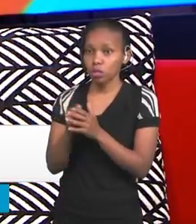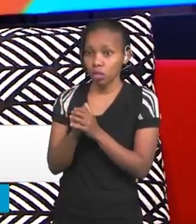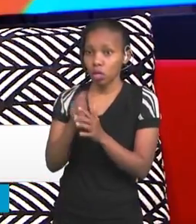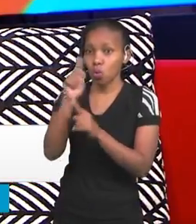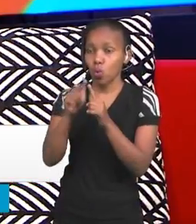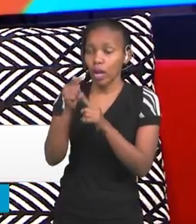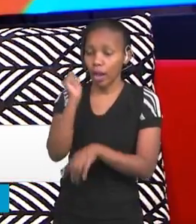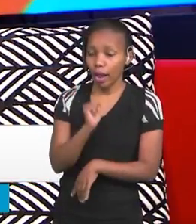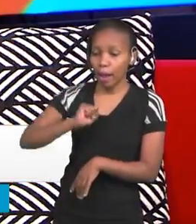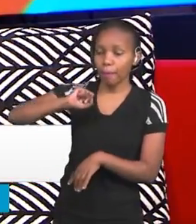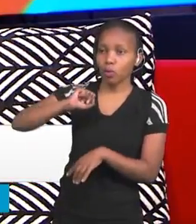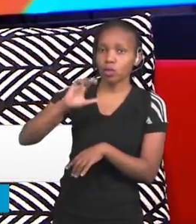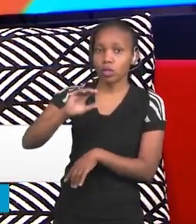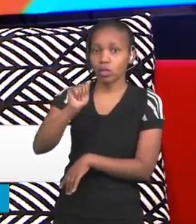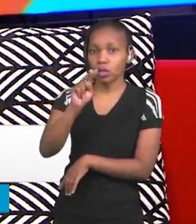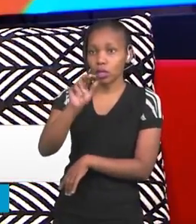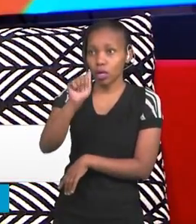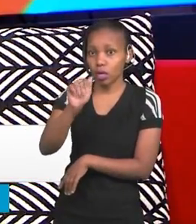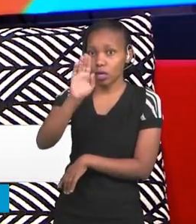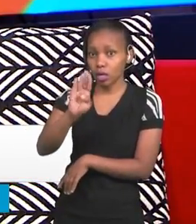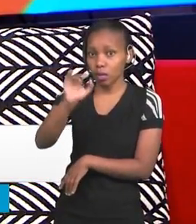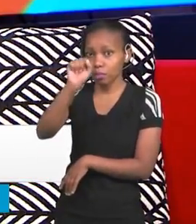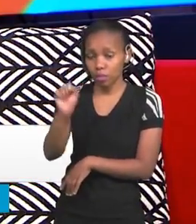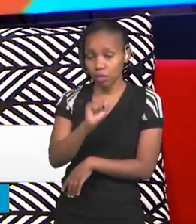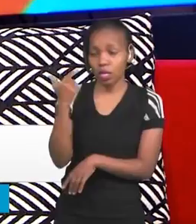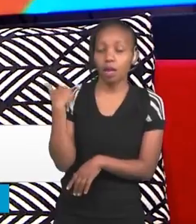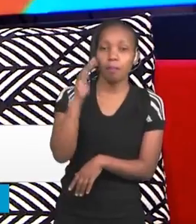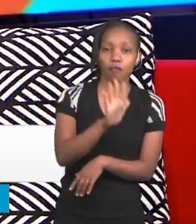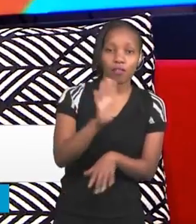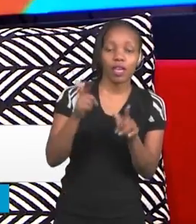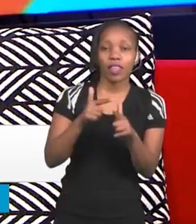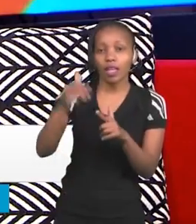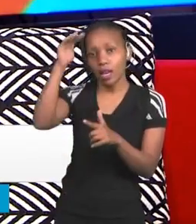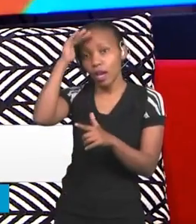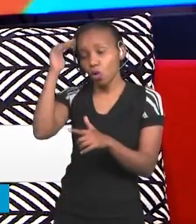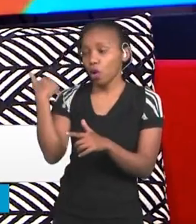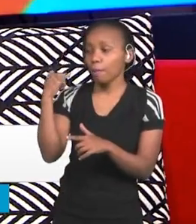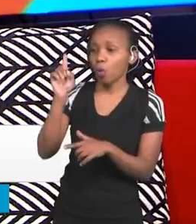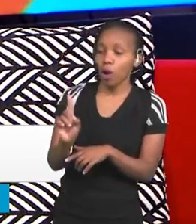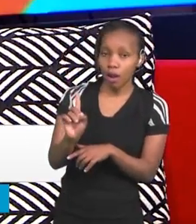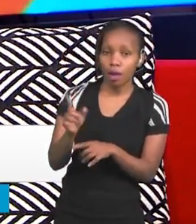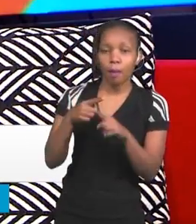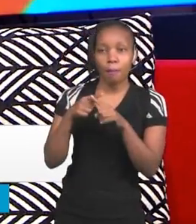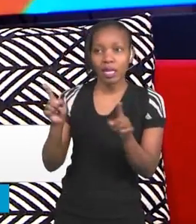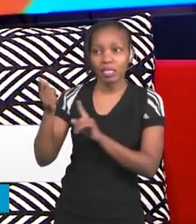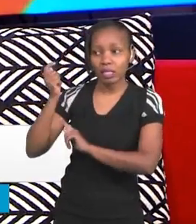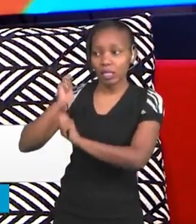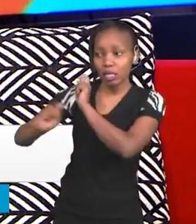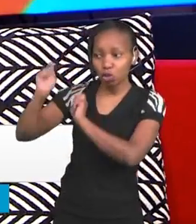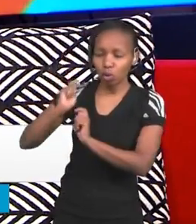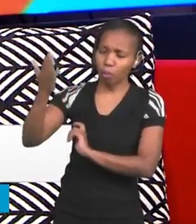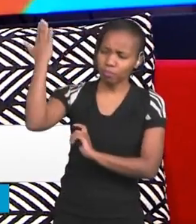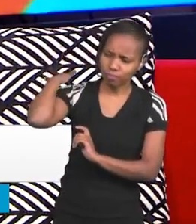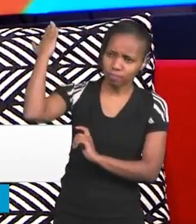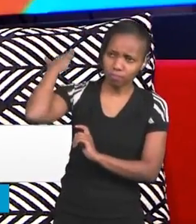abuse, they're saying cannabis is actually at number five and alcohol the most abused. Our traditional, our forefathers actually,